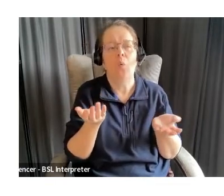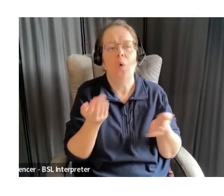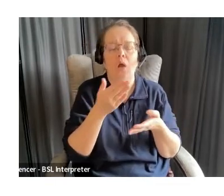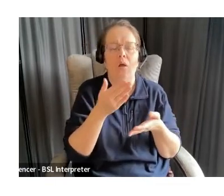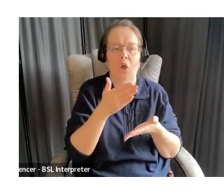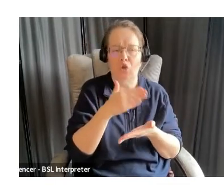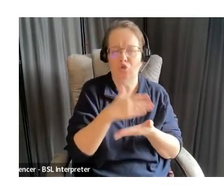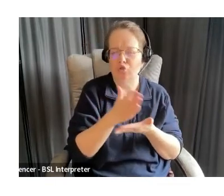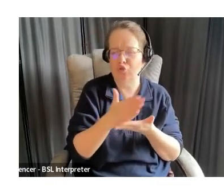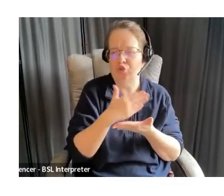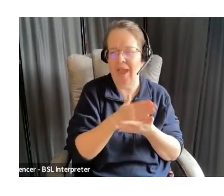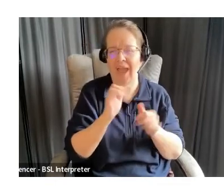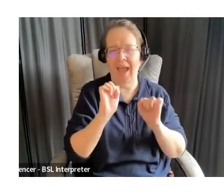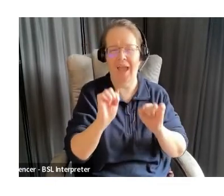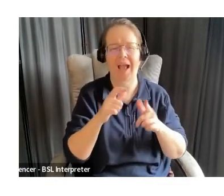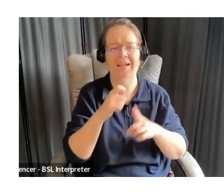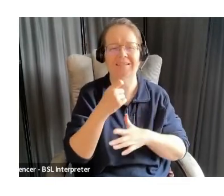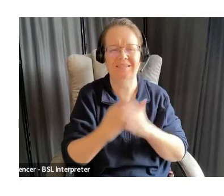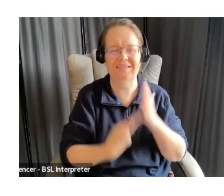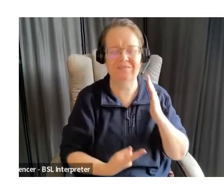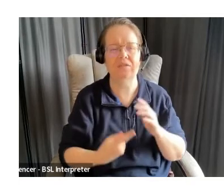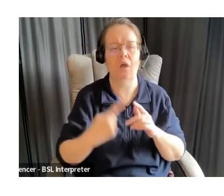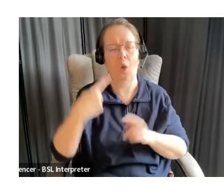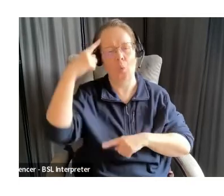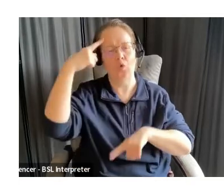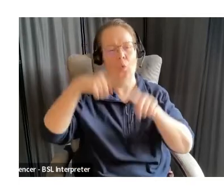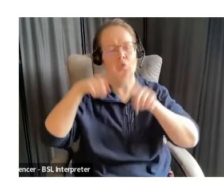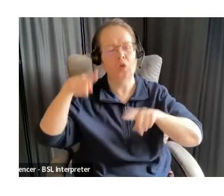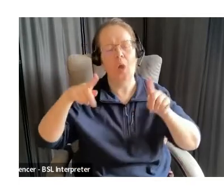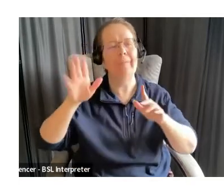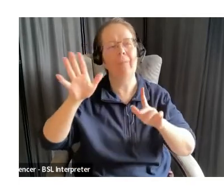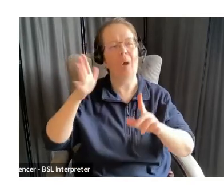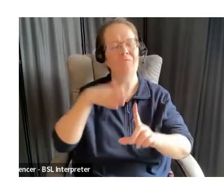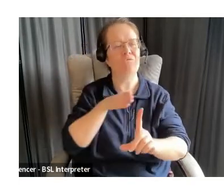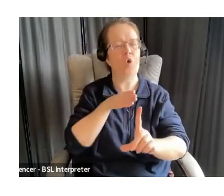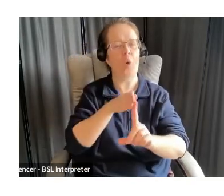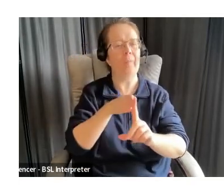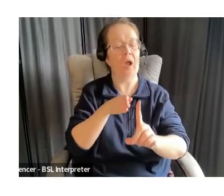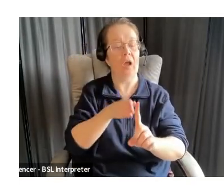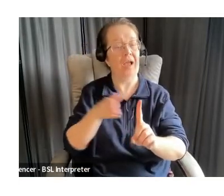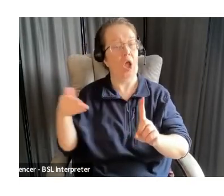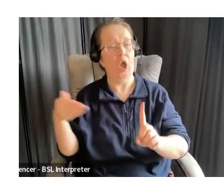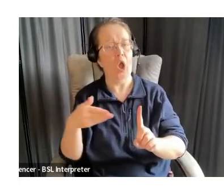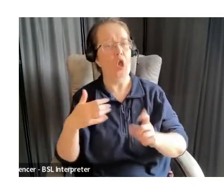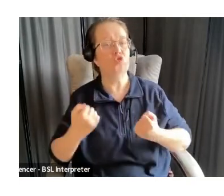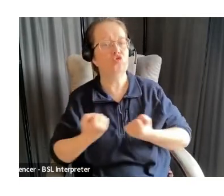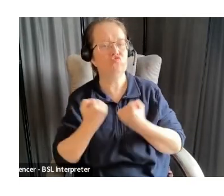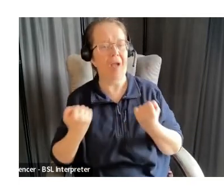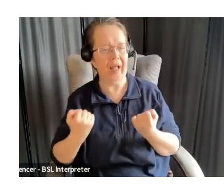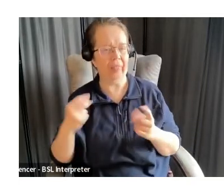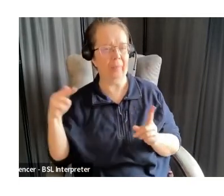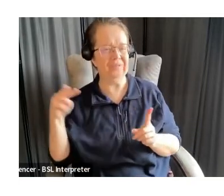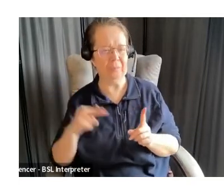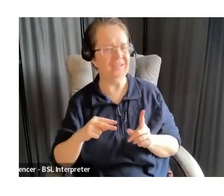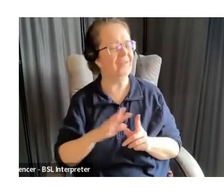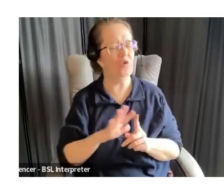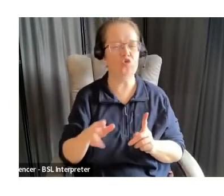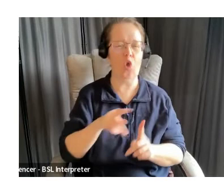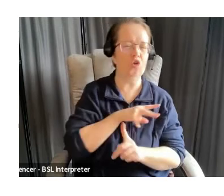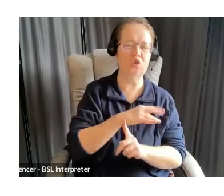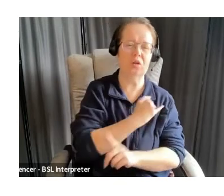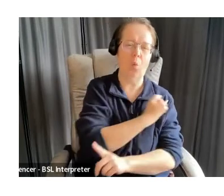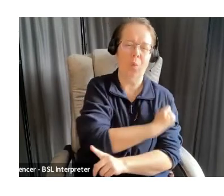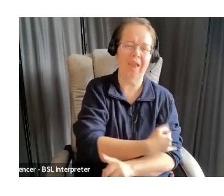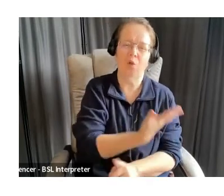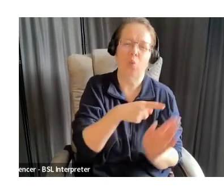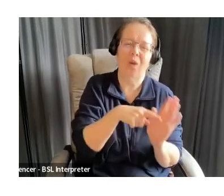or your neurodiversity, but coming from a very, from a strengths perspective. Again, as I